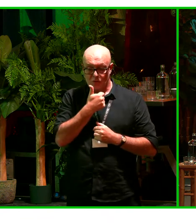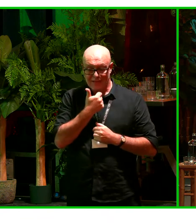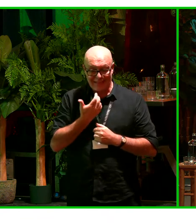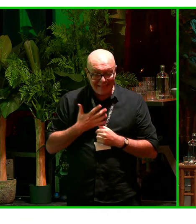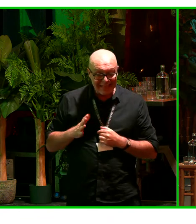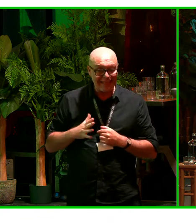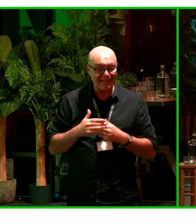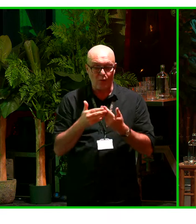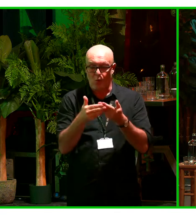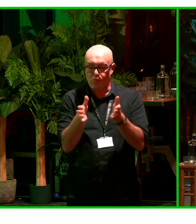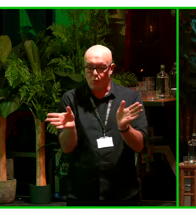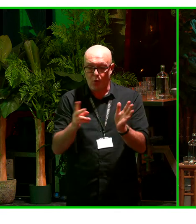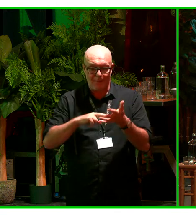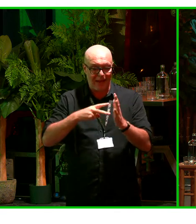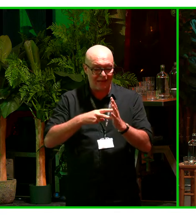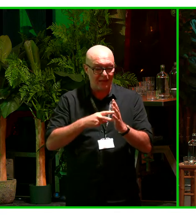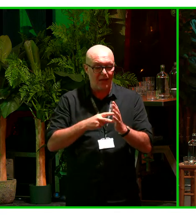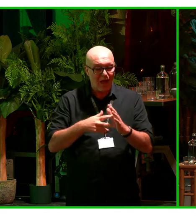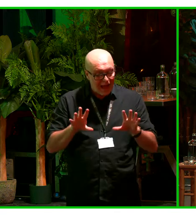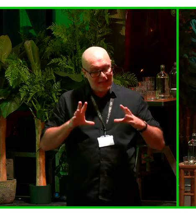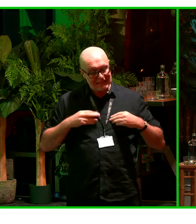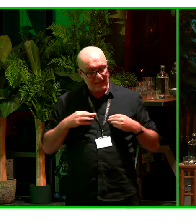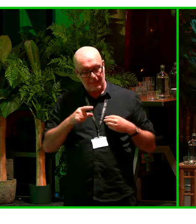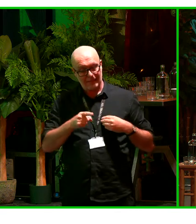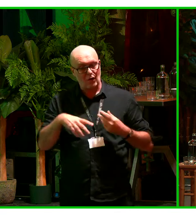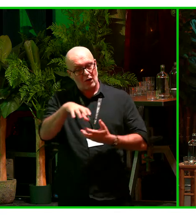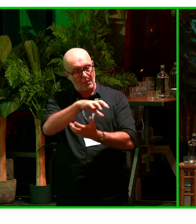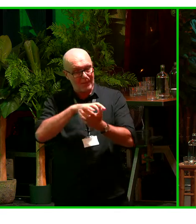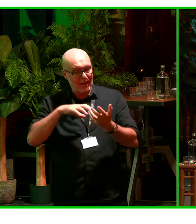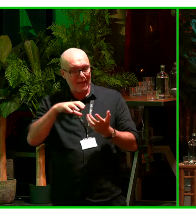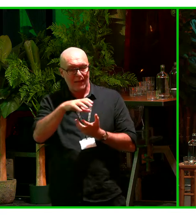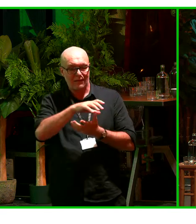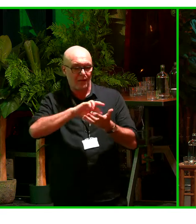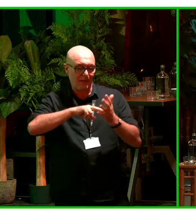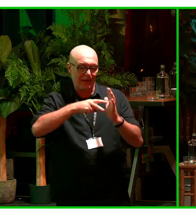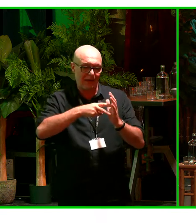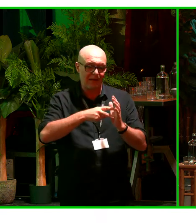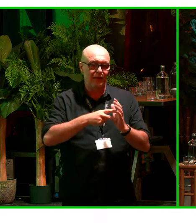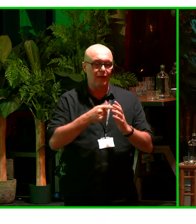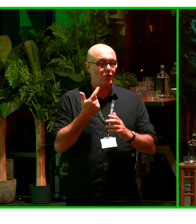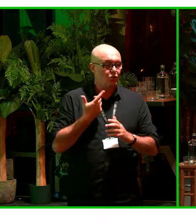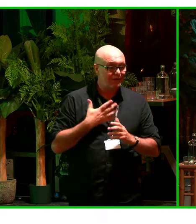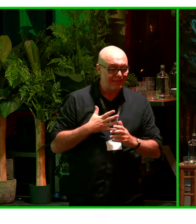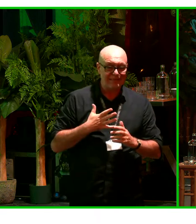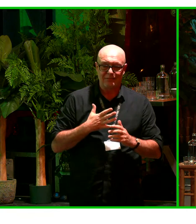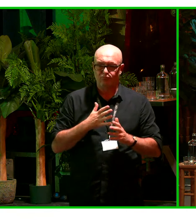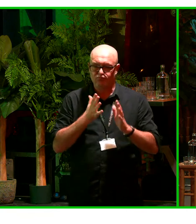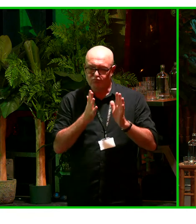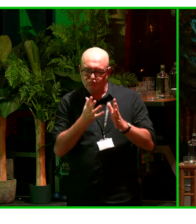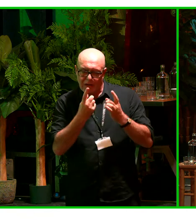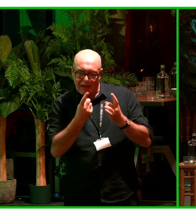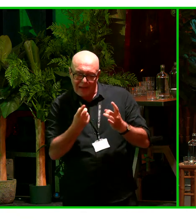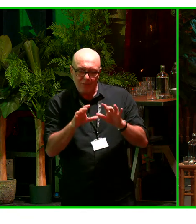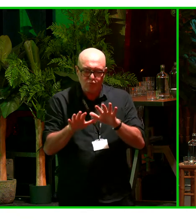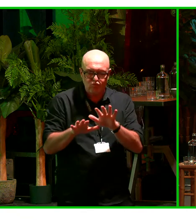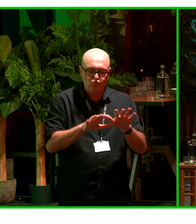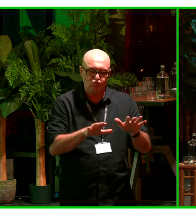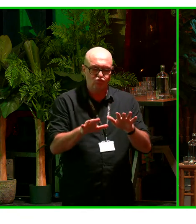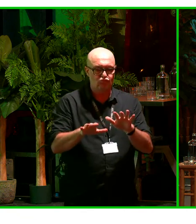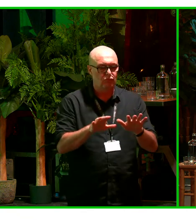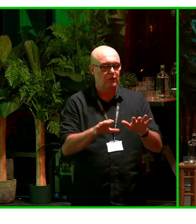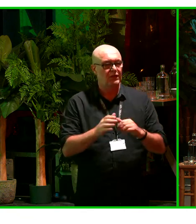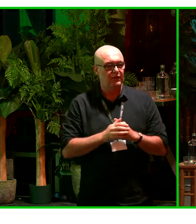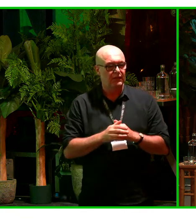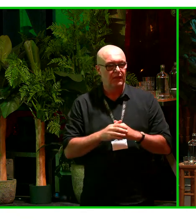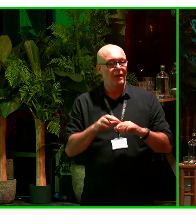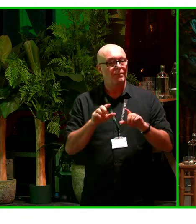approach. It is a complex structure and a complex system, and it needs that real, real careful planning, and the interoperability